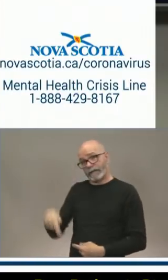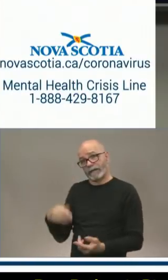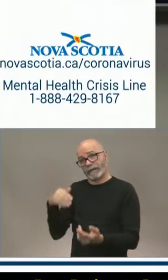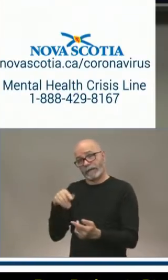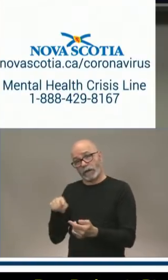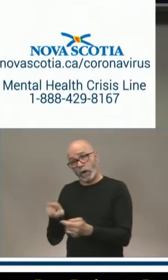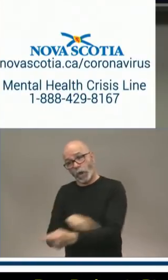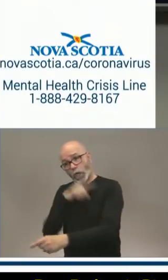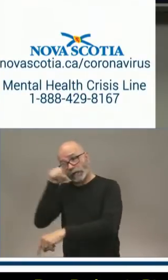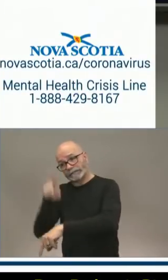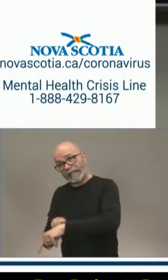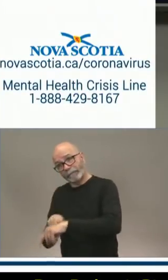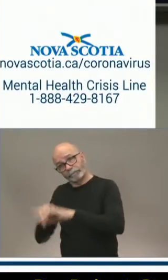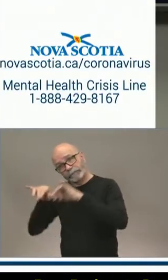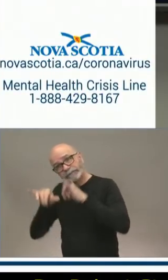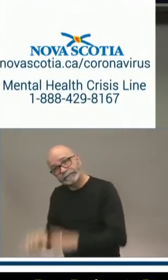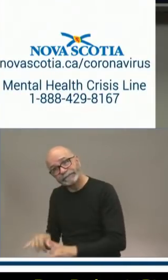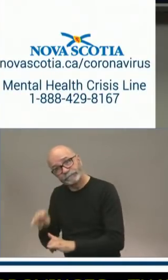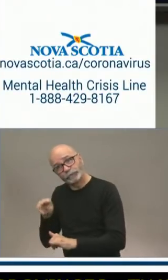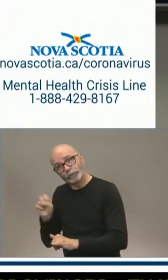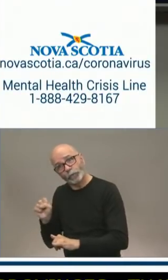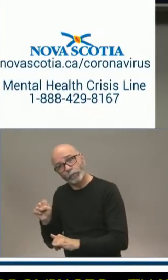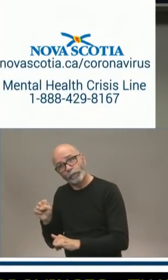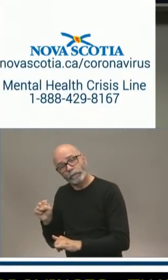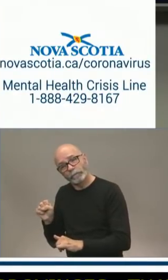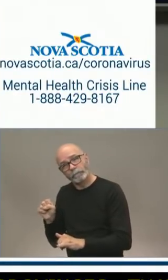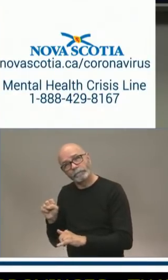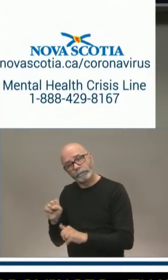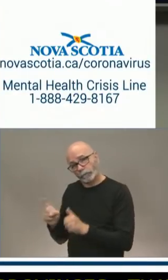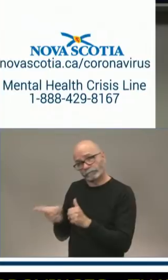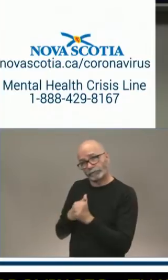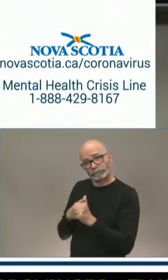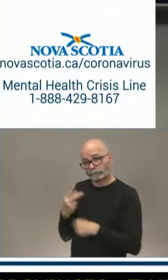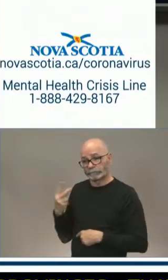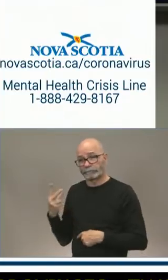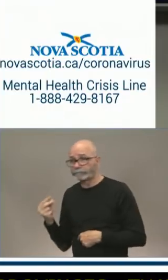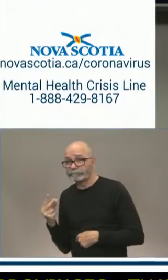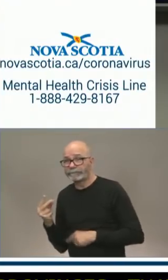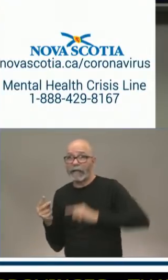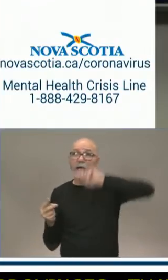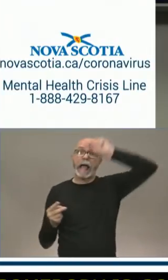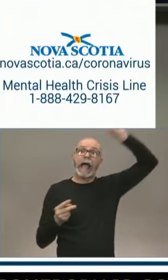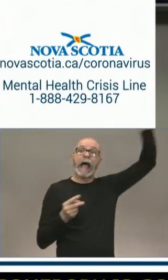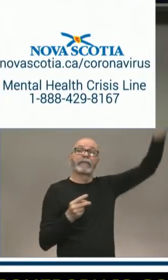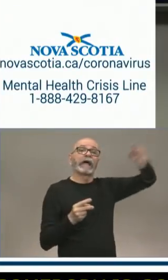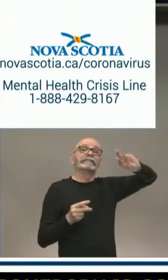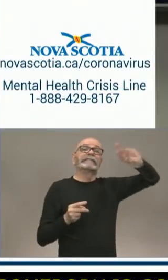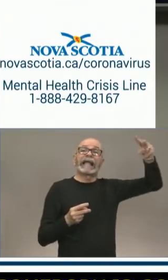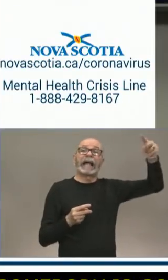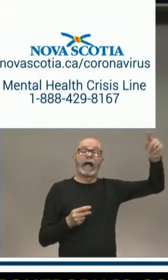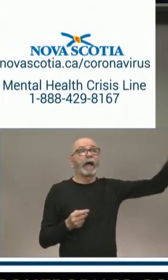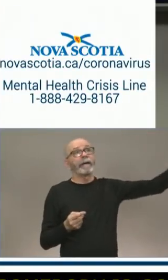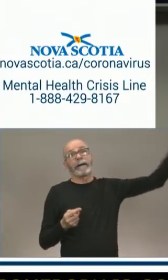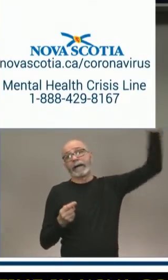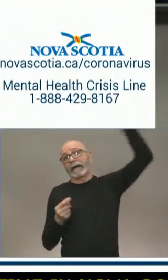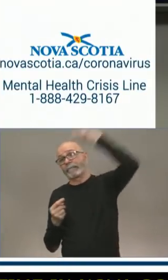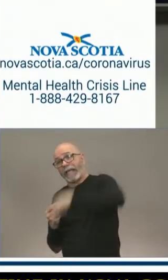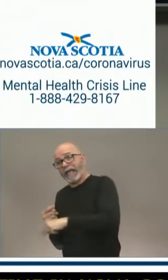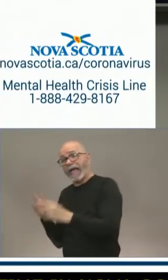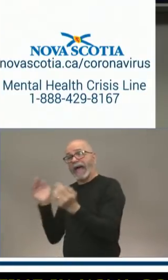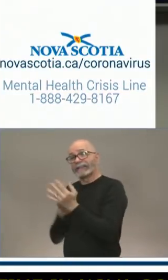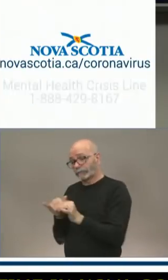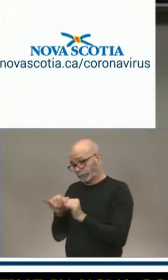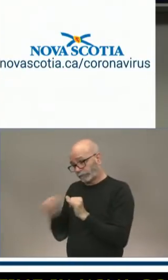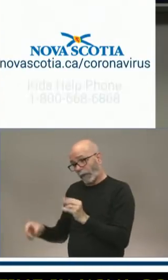Nova Scotia, if they've gotten their first vaccine somewhere else, we will give them that second dose. We've had a number of ones already, people who